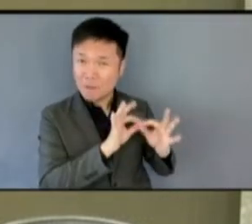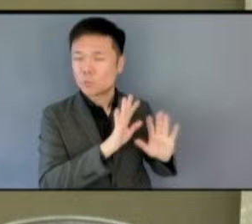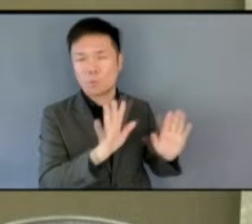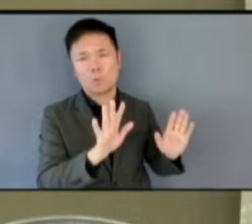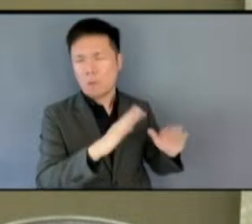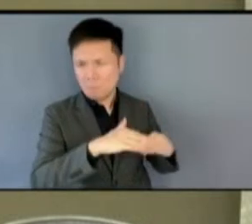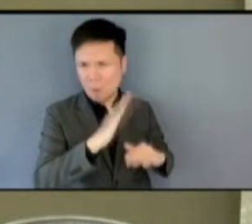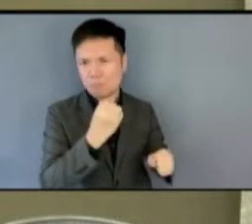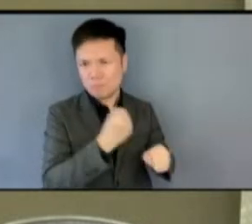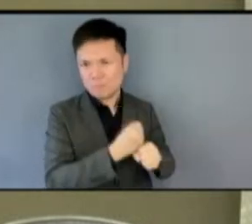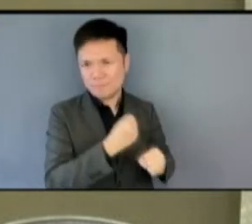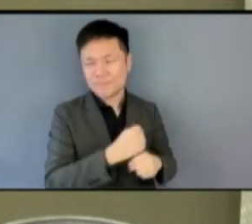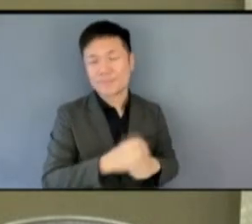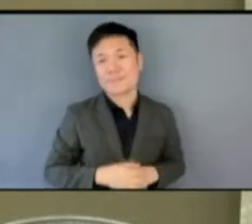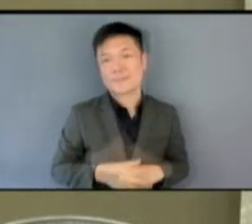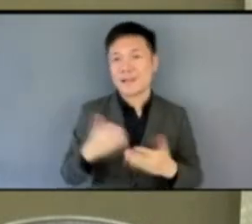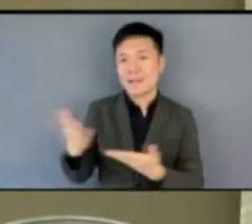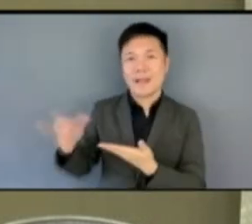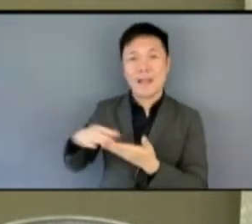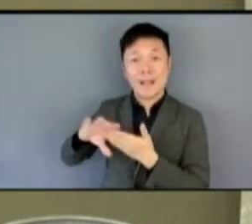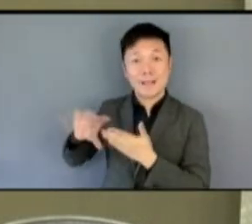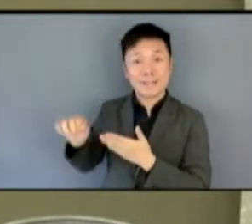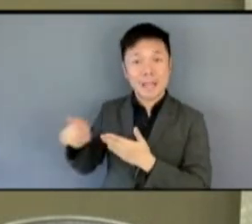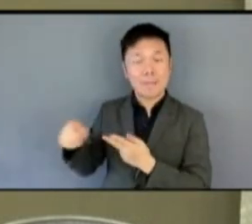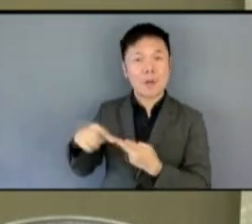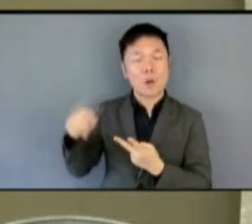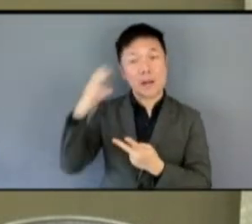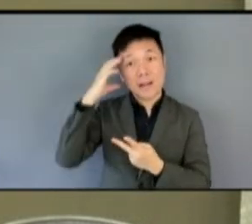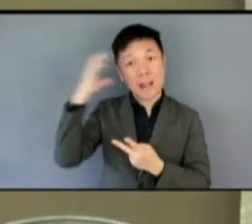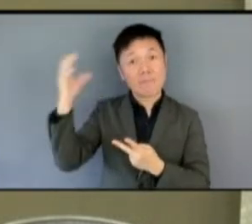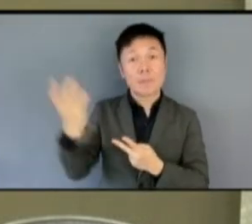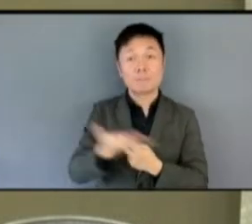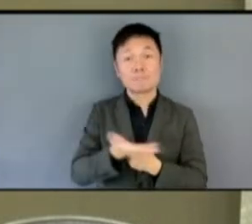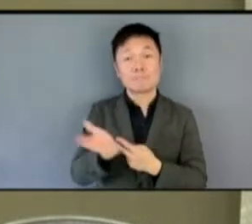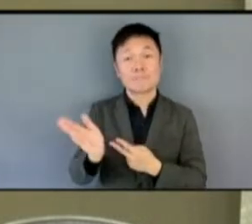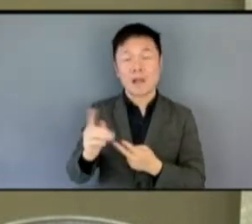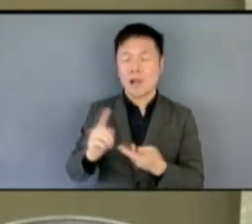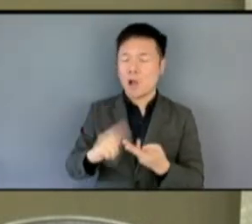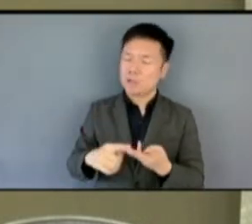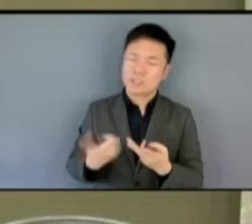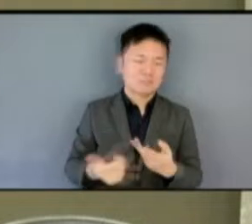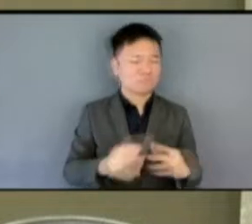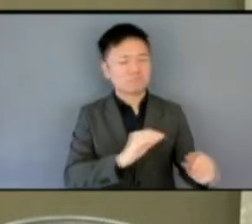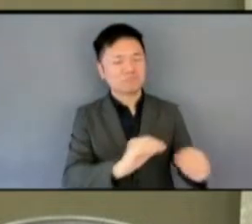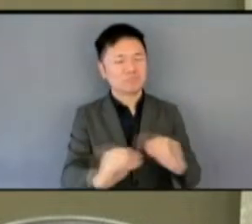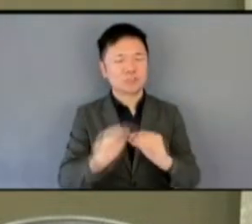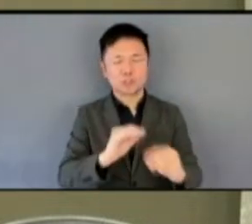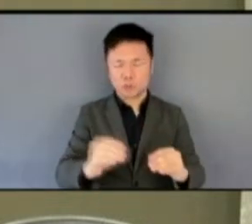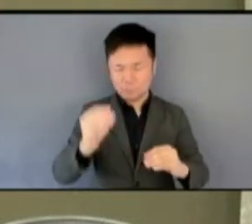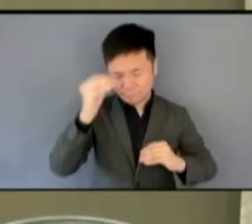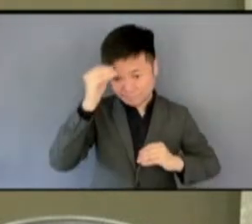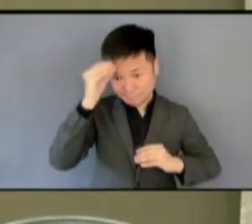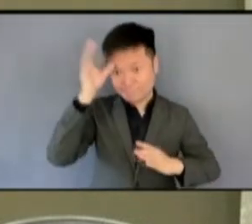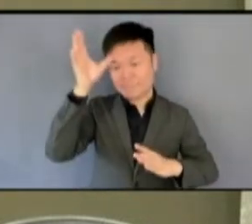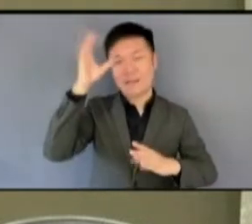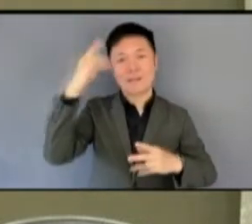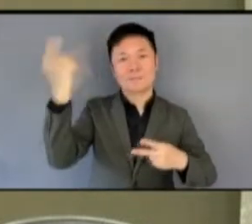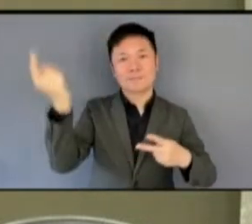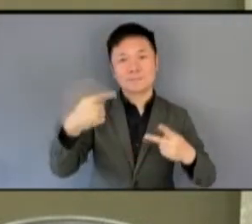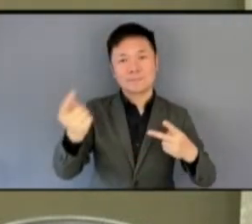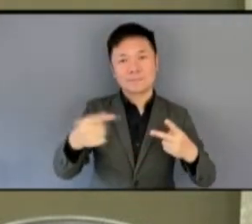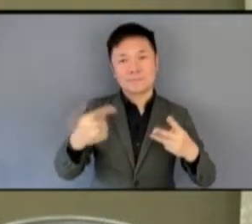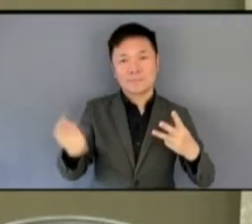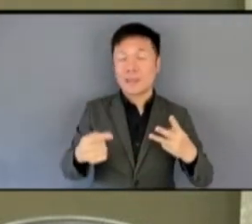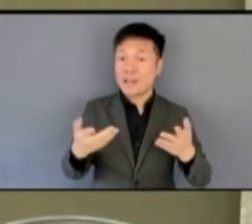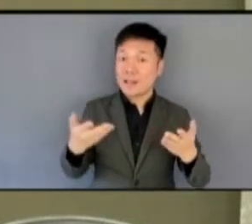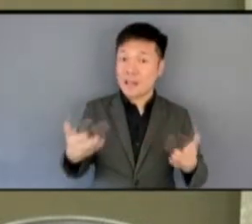at ESCAP with governments and stakeholders, capacity building projects, and many other activities that we convene